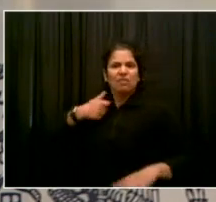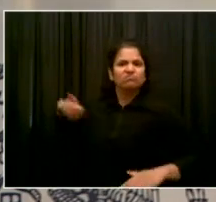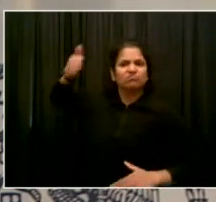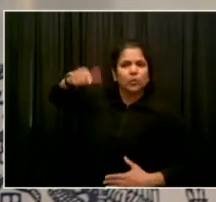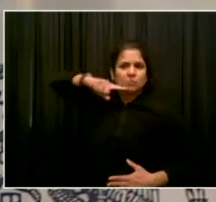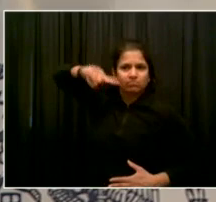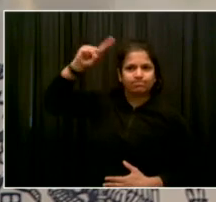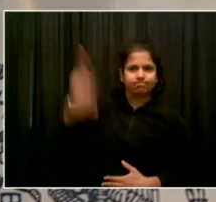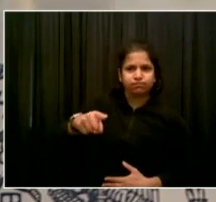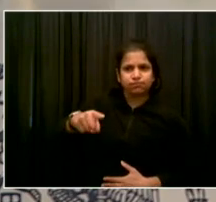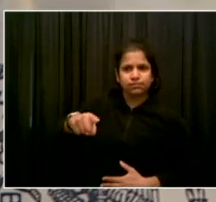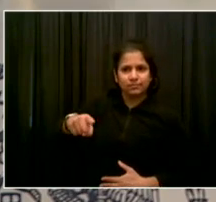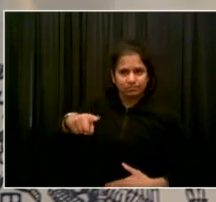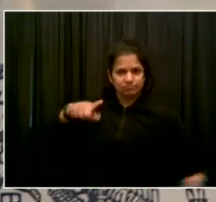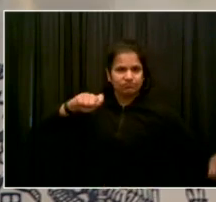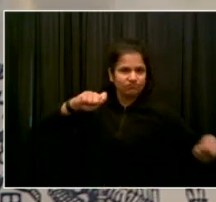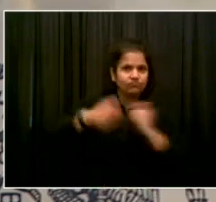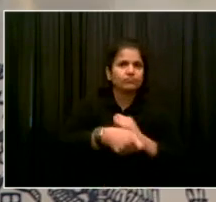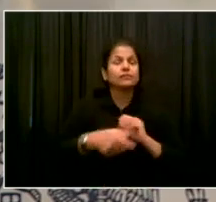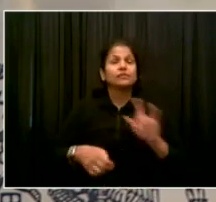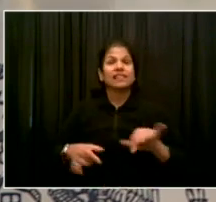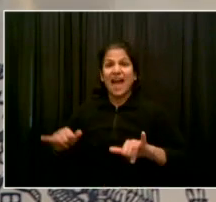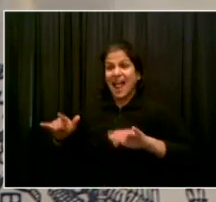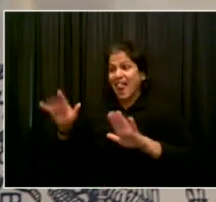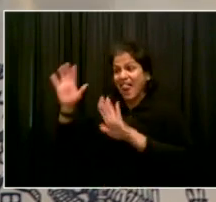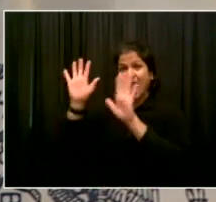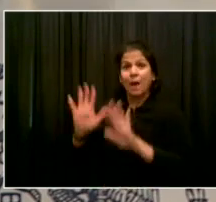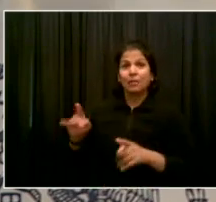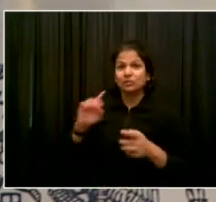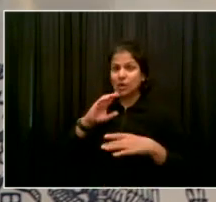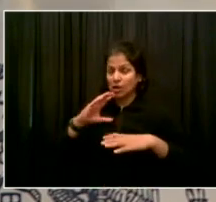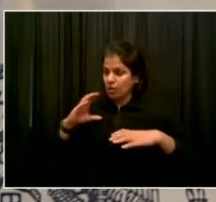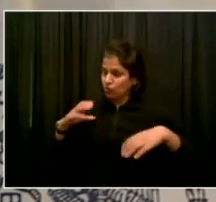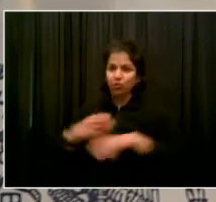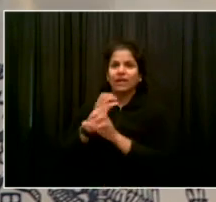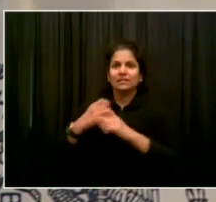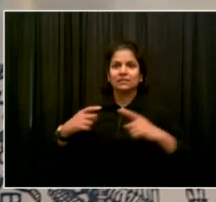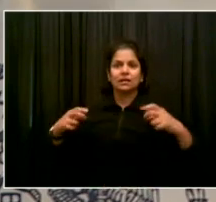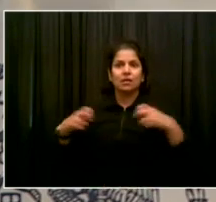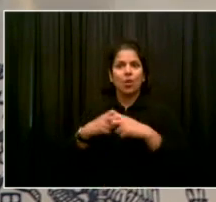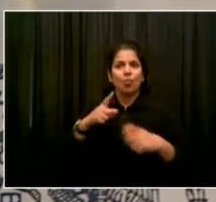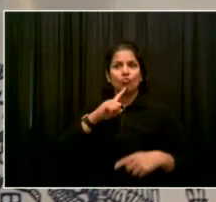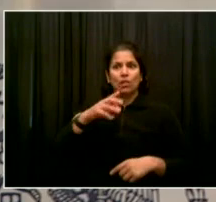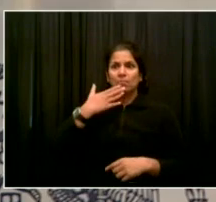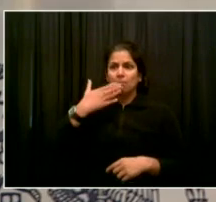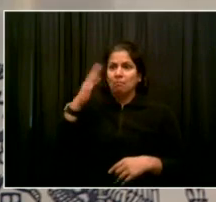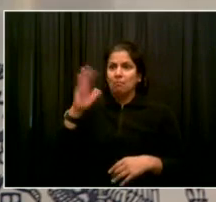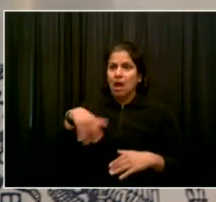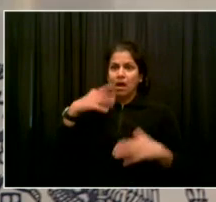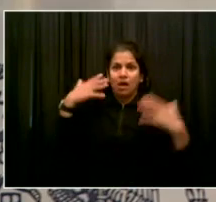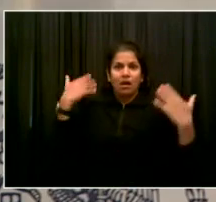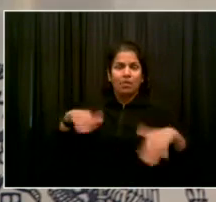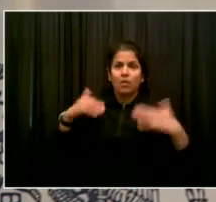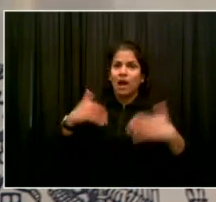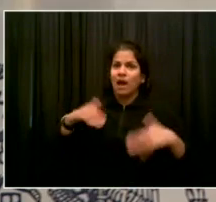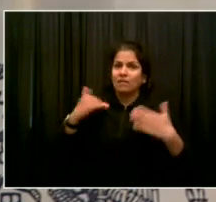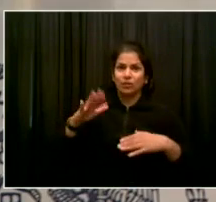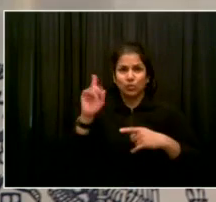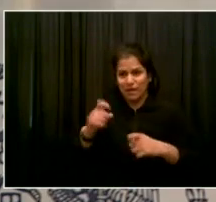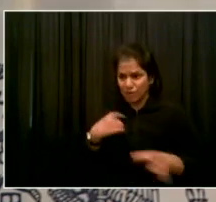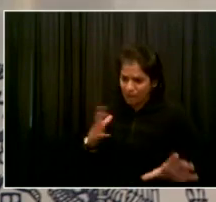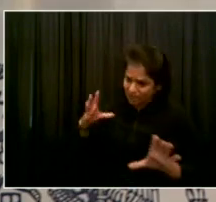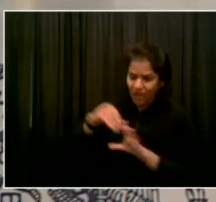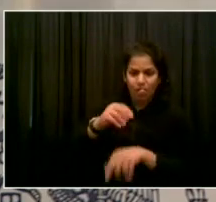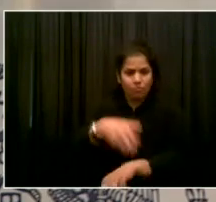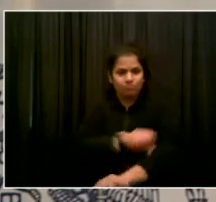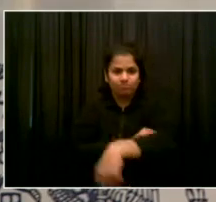so powerfully clear at this point. We have to act right now. So we have 2 executive orders I'll be signing, and I